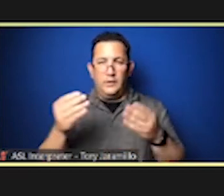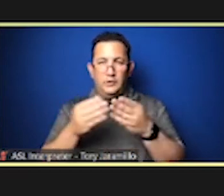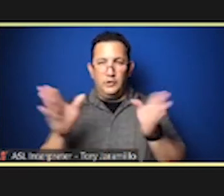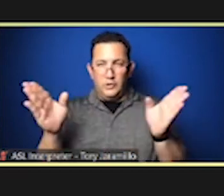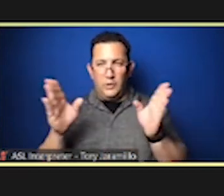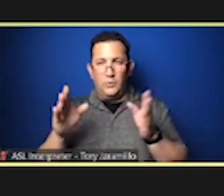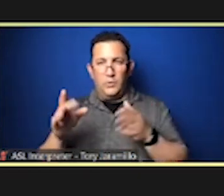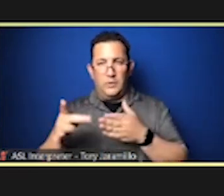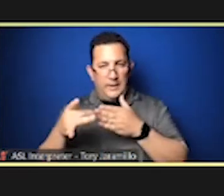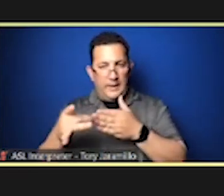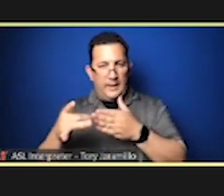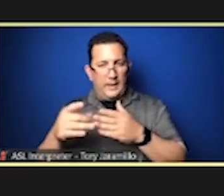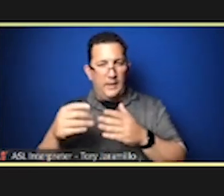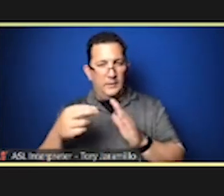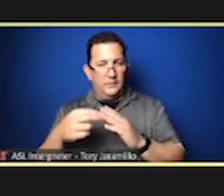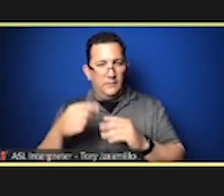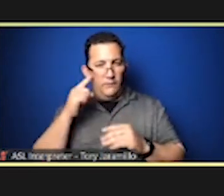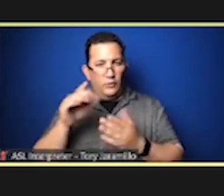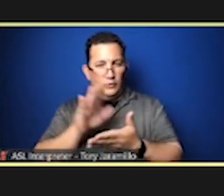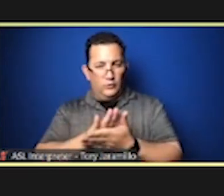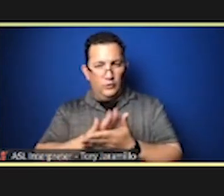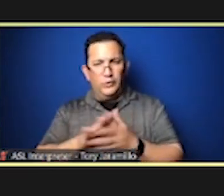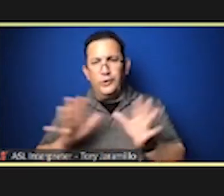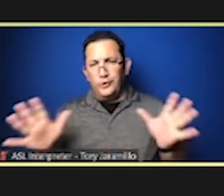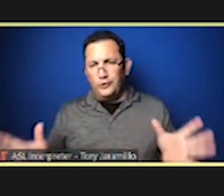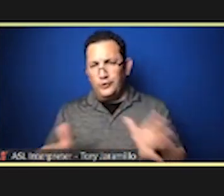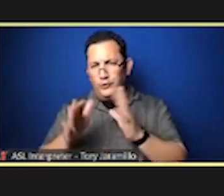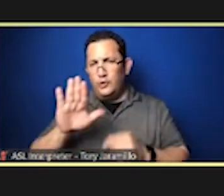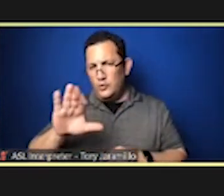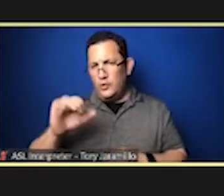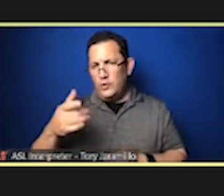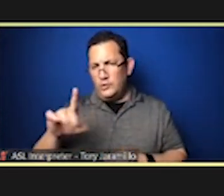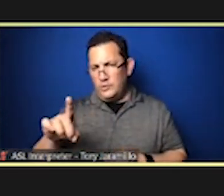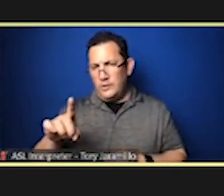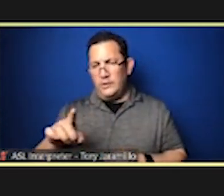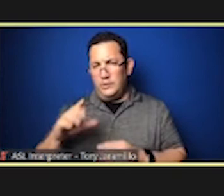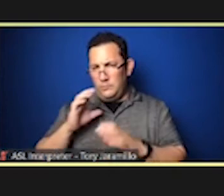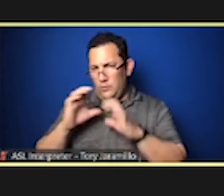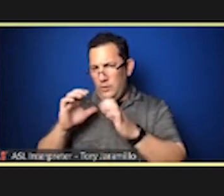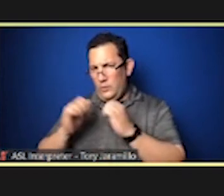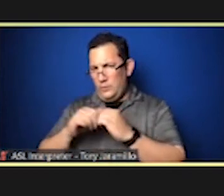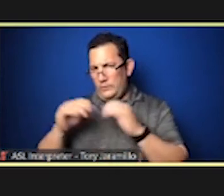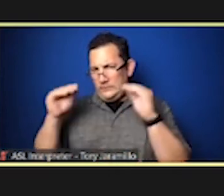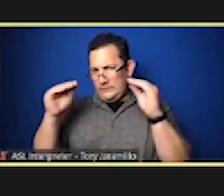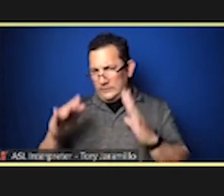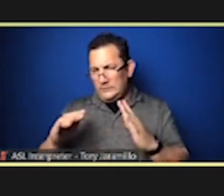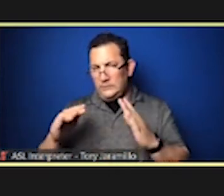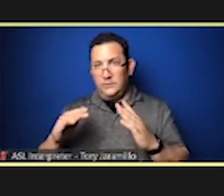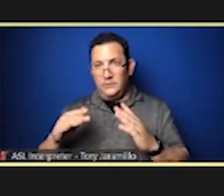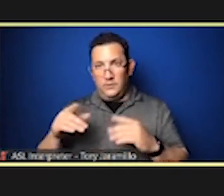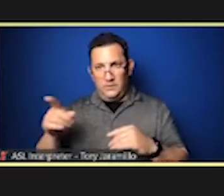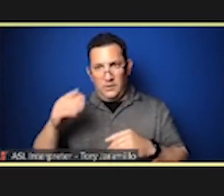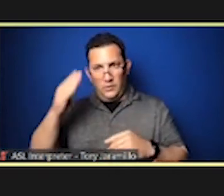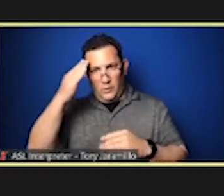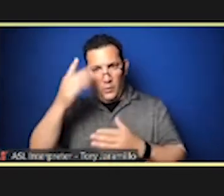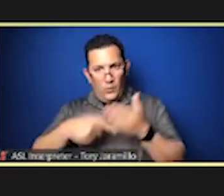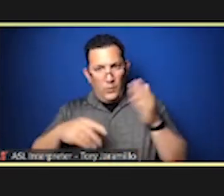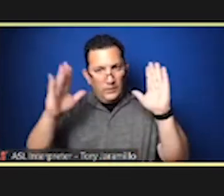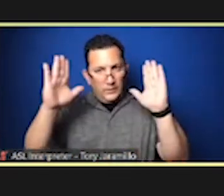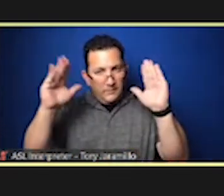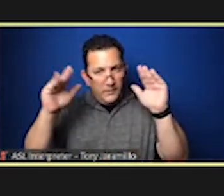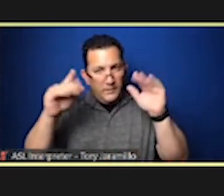schools. Encourage your child to communicate with their teacher to understand what's expected in their specific